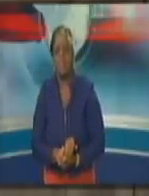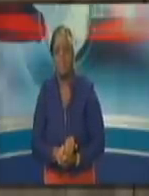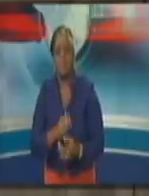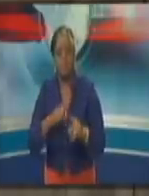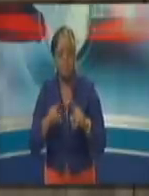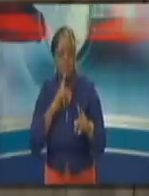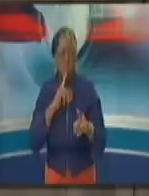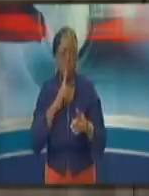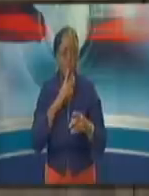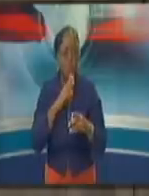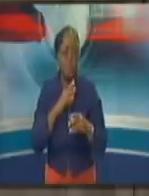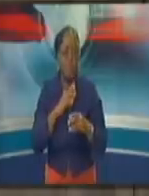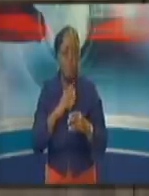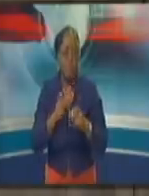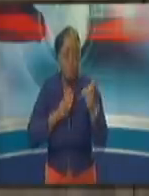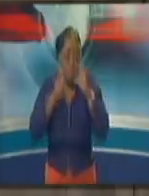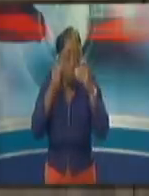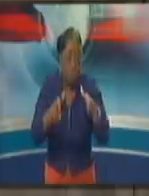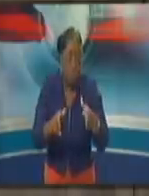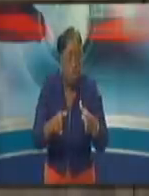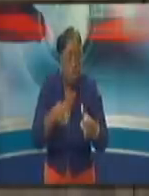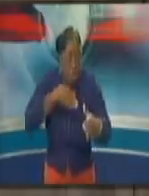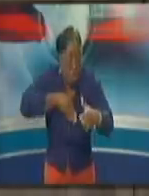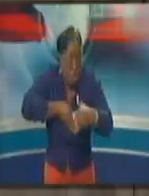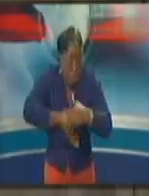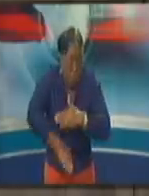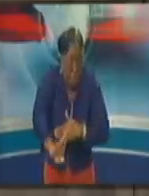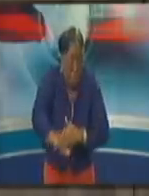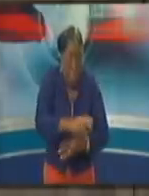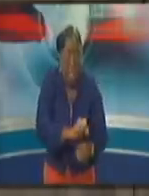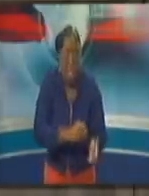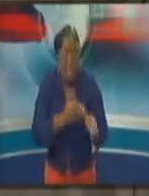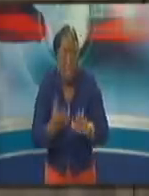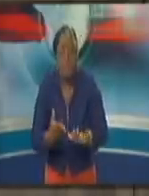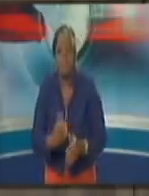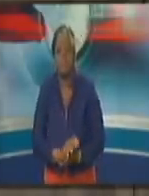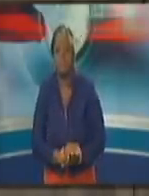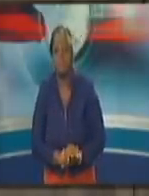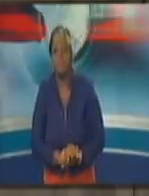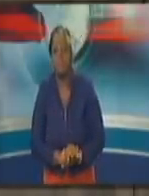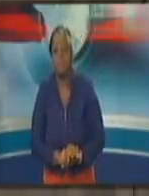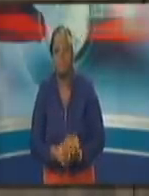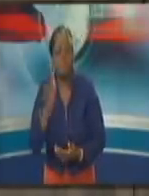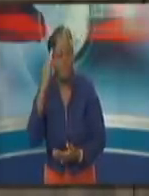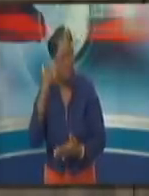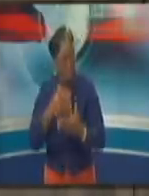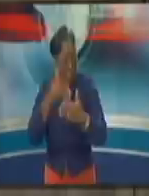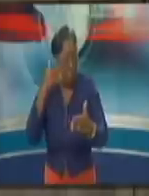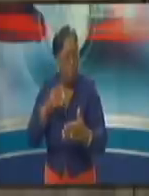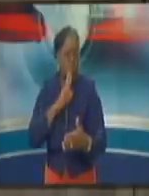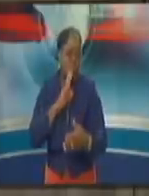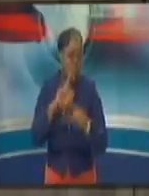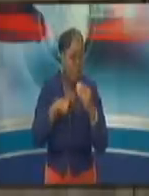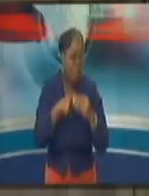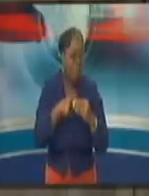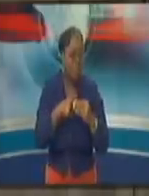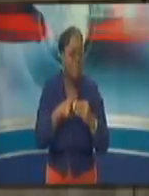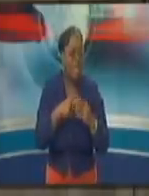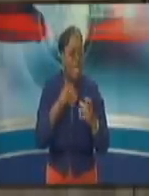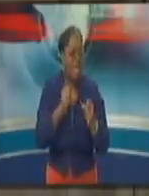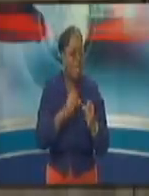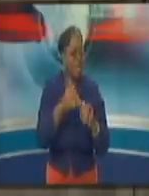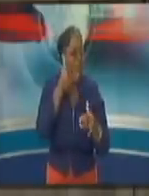and deaths through that office. I know my epidemiology unit has been reaching out to them since last year to get statistics for various